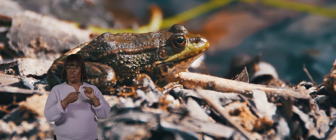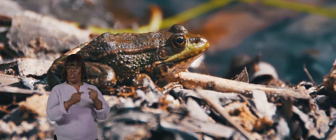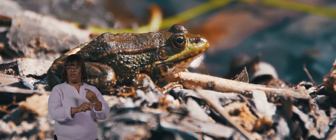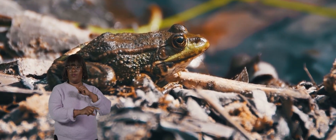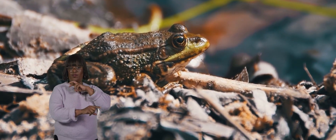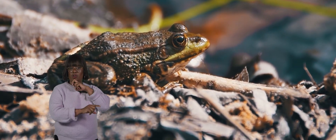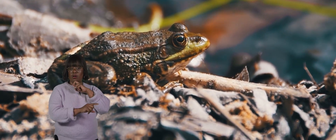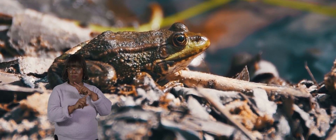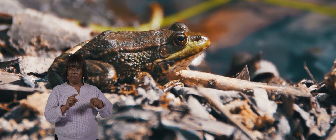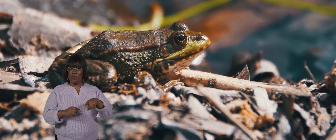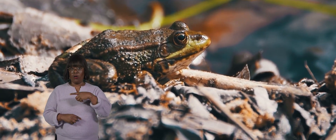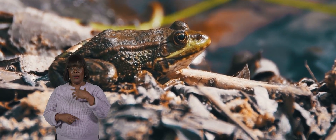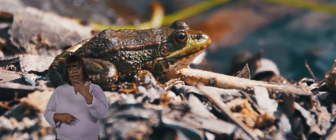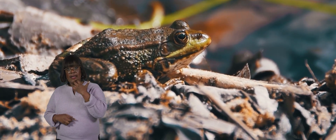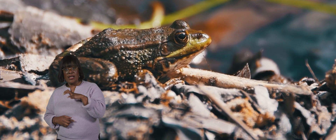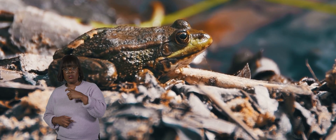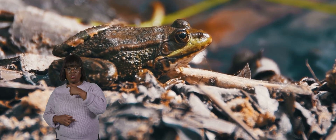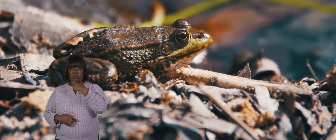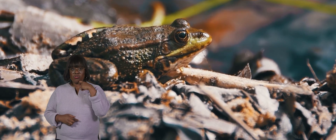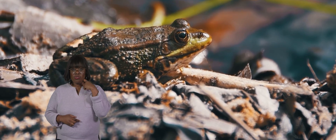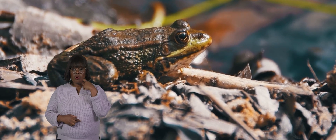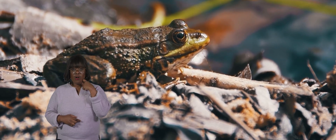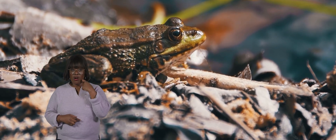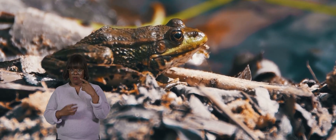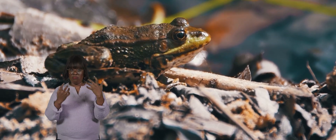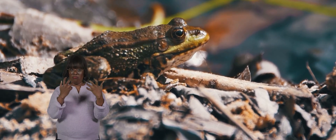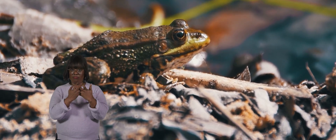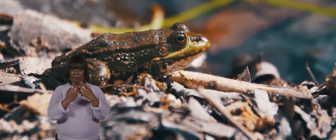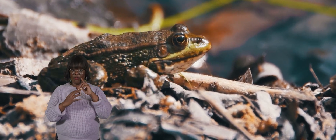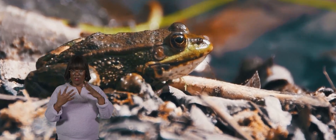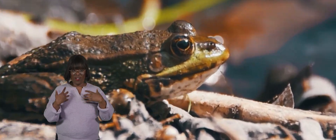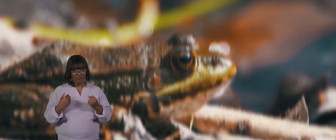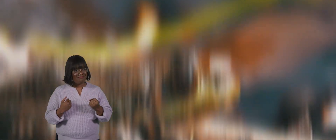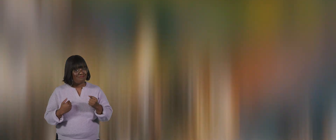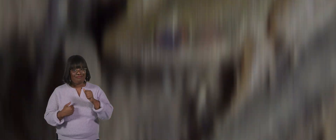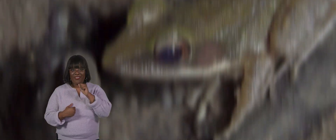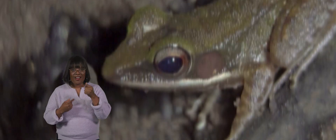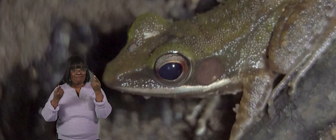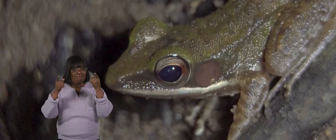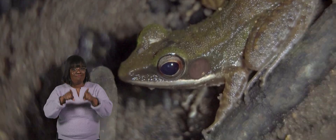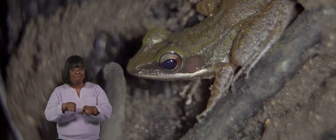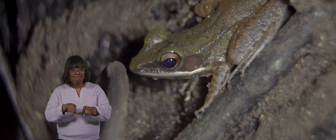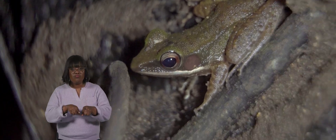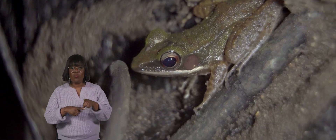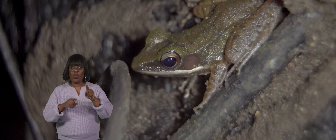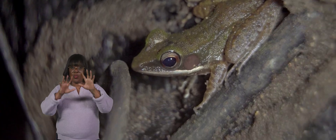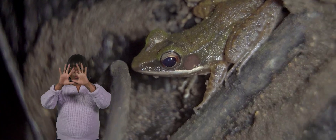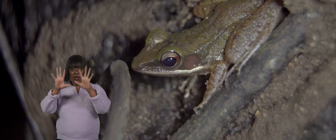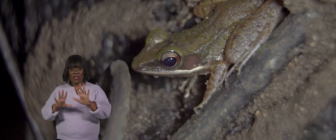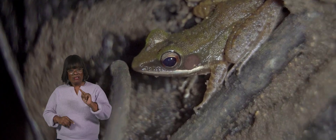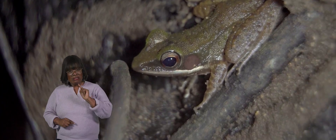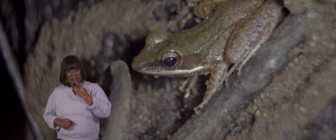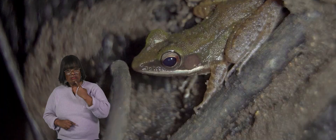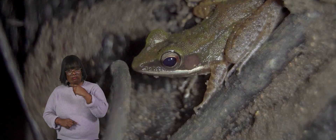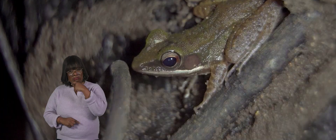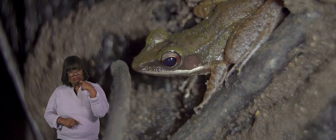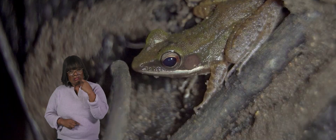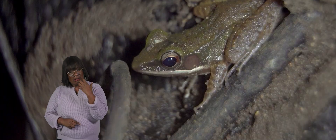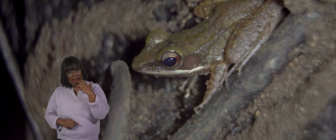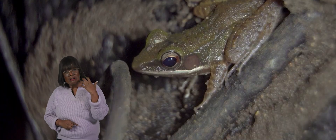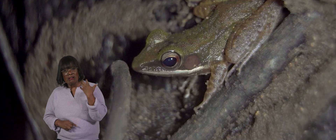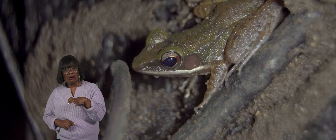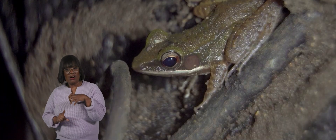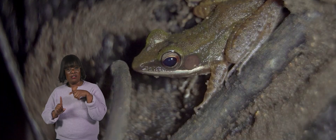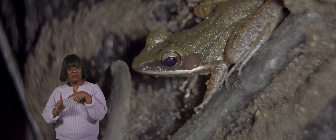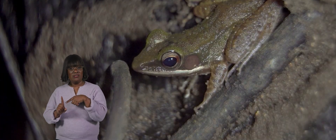extreme heat and dry weather are not suitable for their health either. When the weather is extremely dry